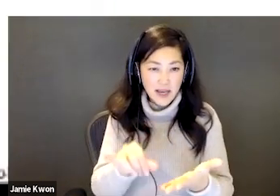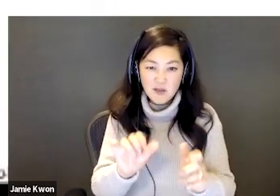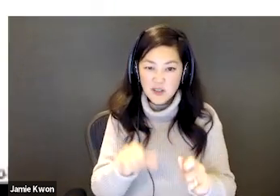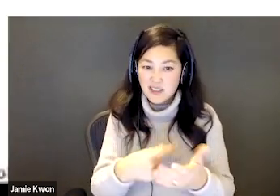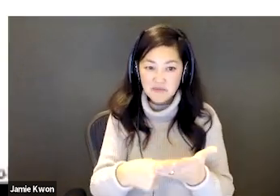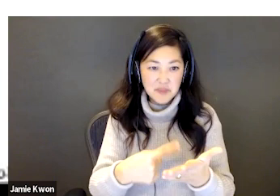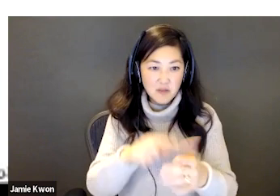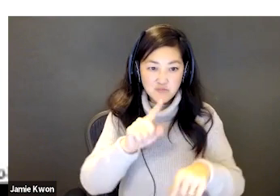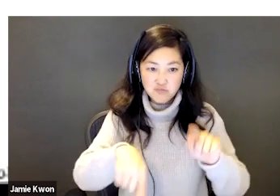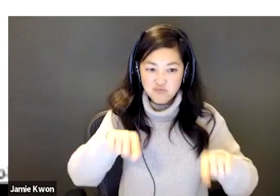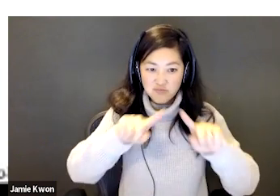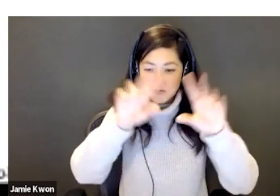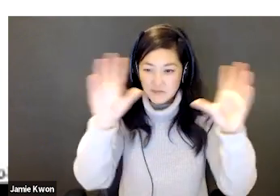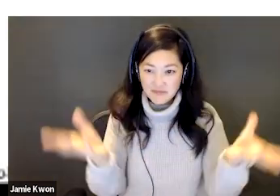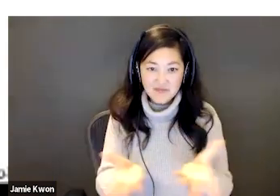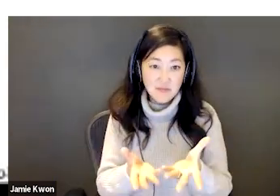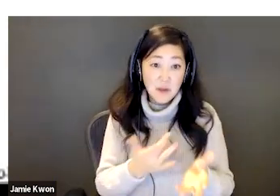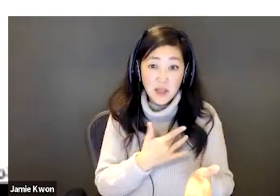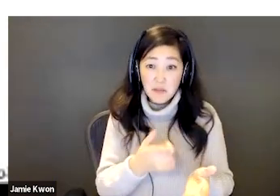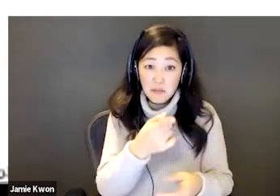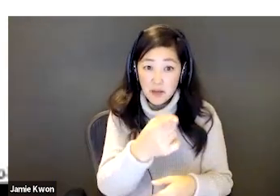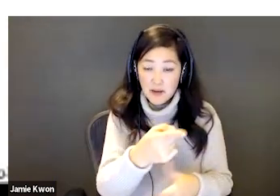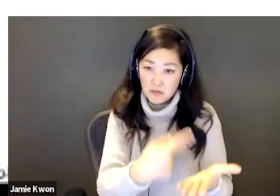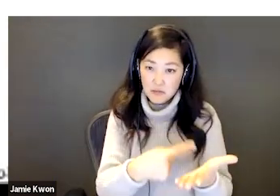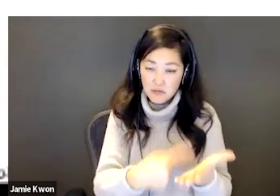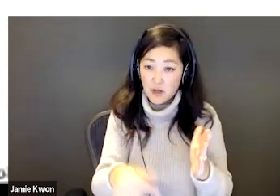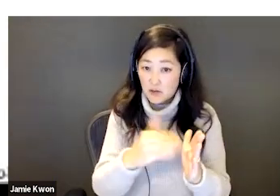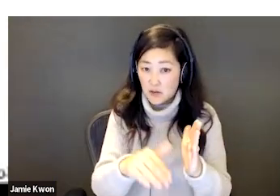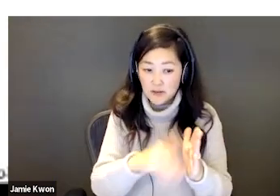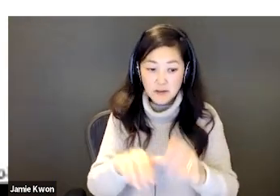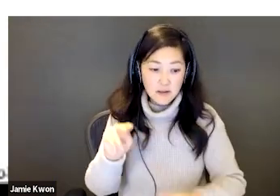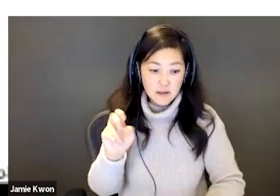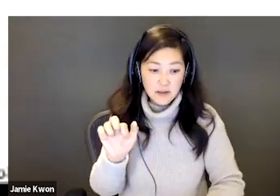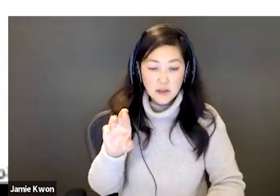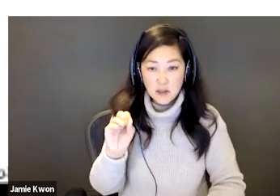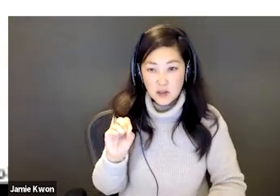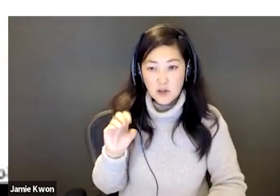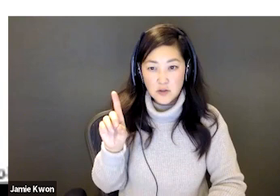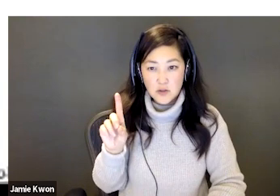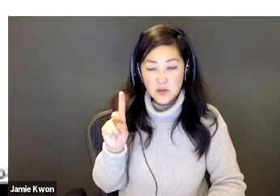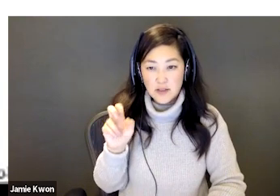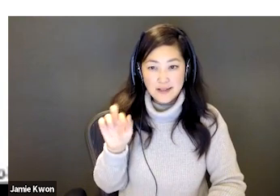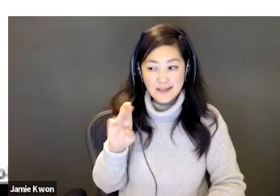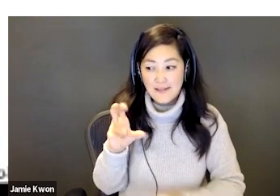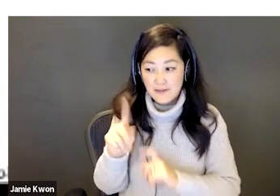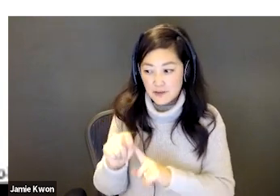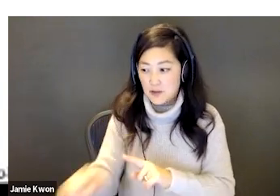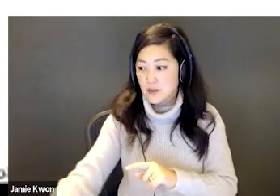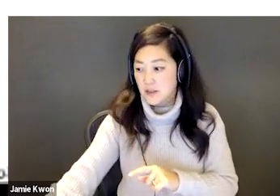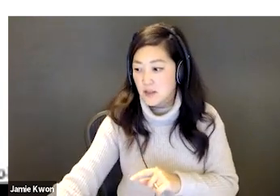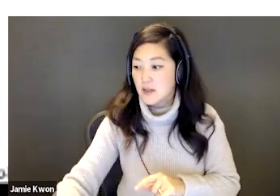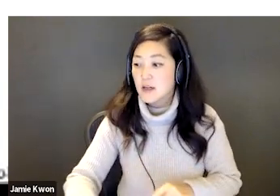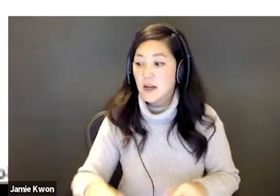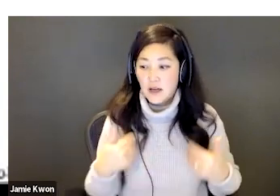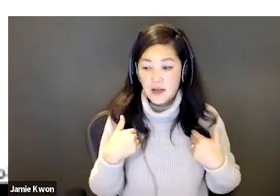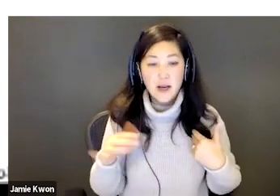Here are some of the more commonly talked about neurodivergence. There are other ones as well that are